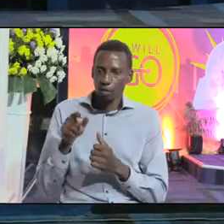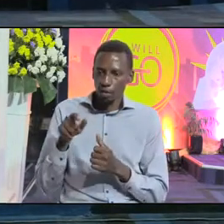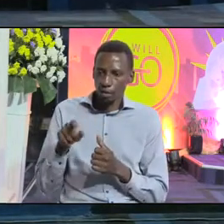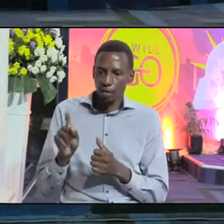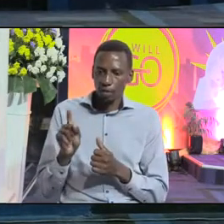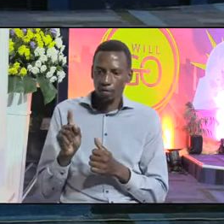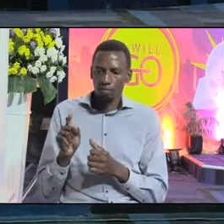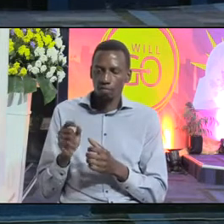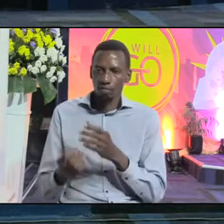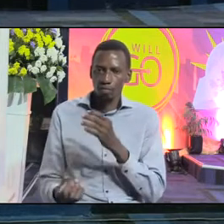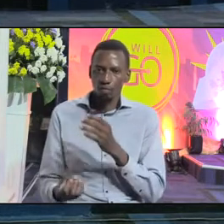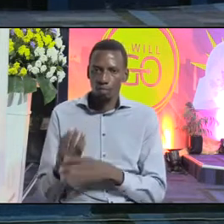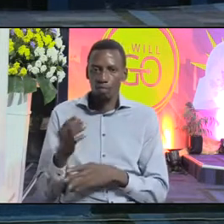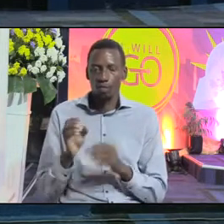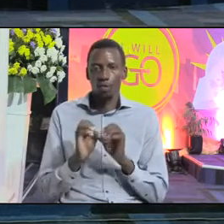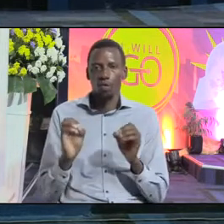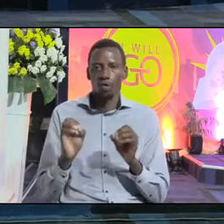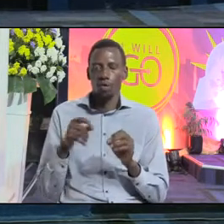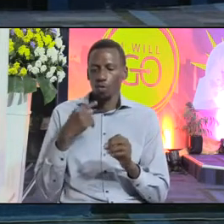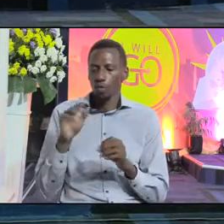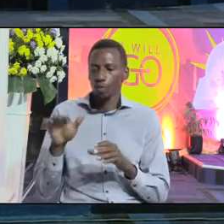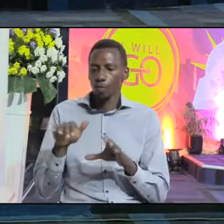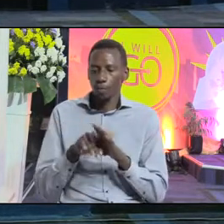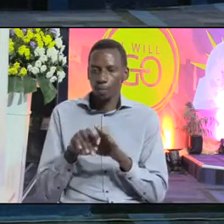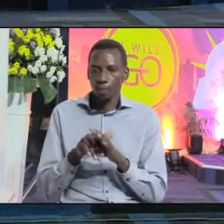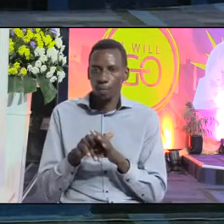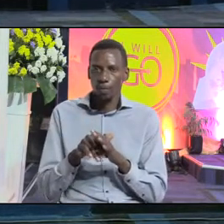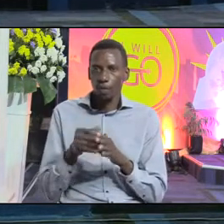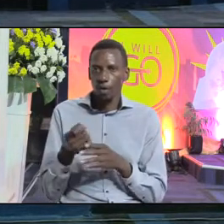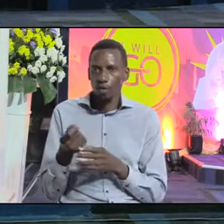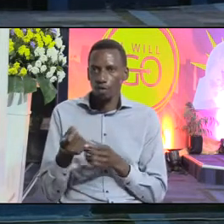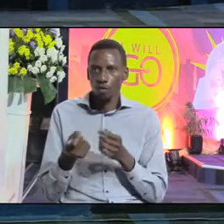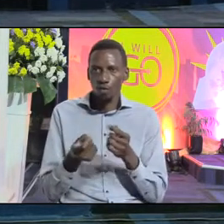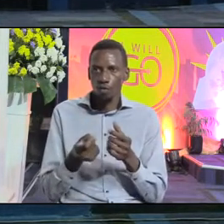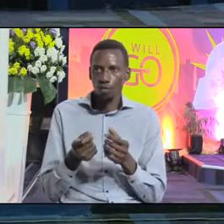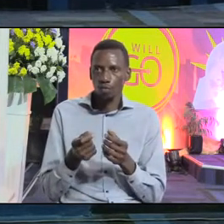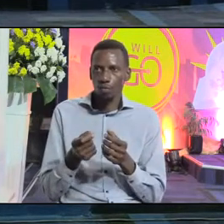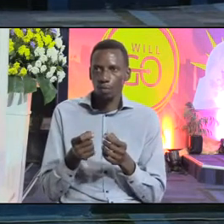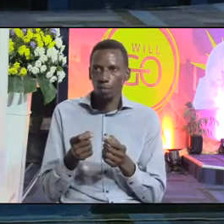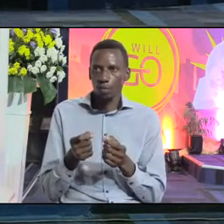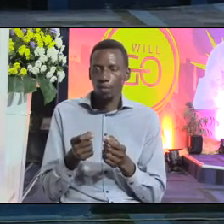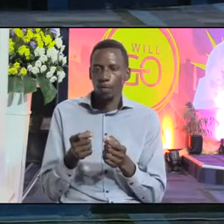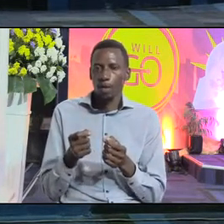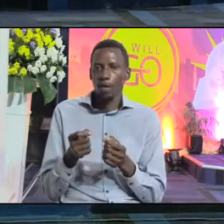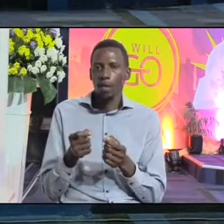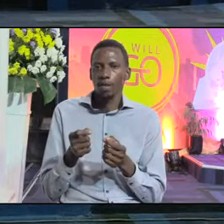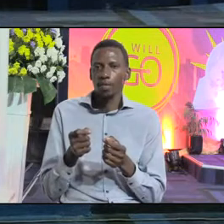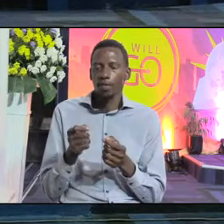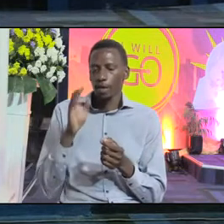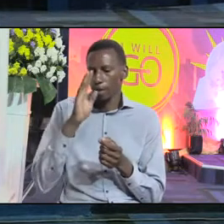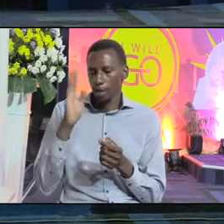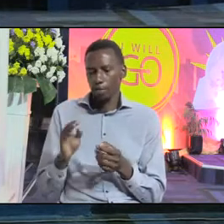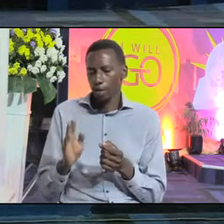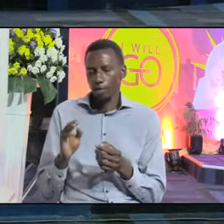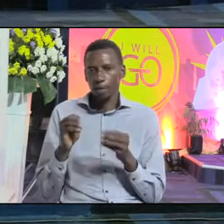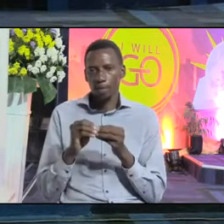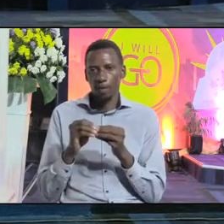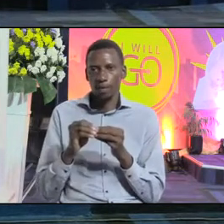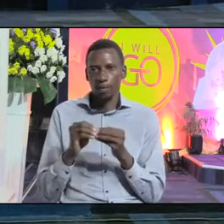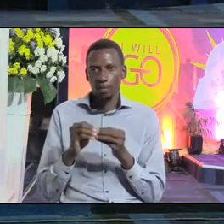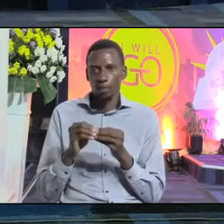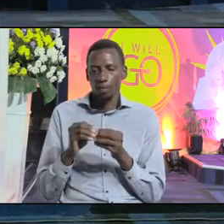not found and whose members, with a few exceptions, he had never met. Paul does not know